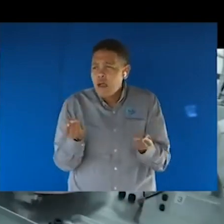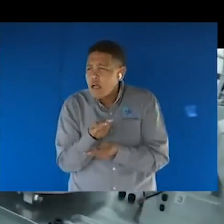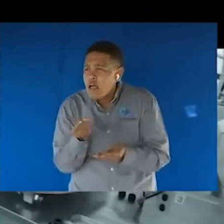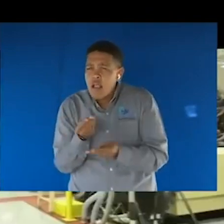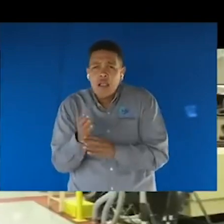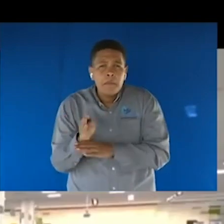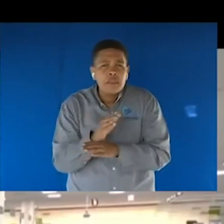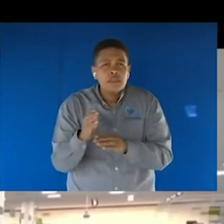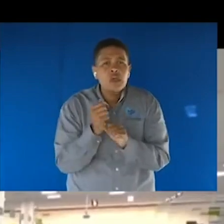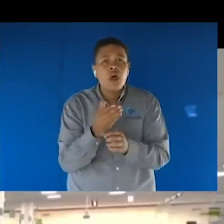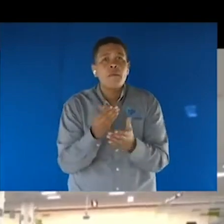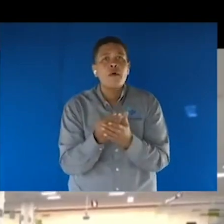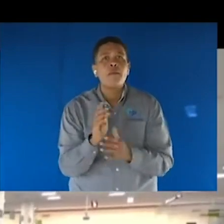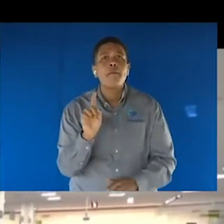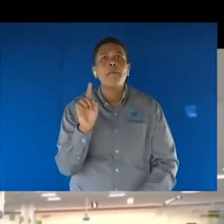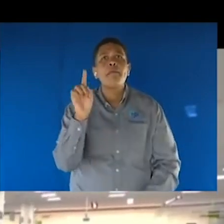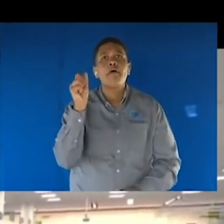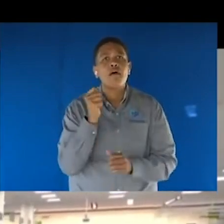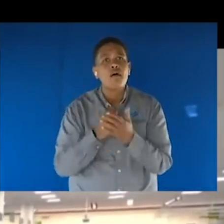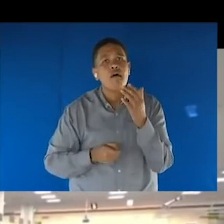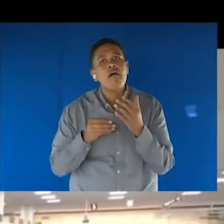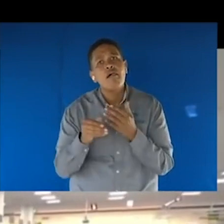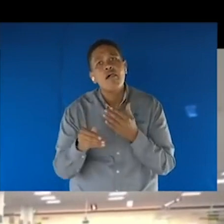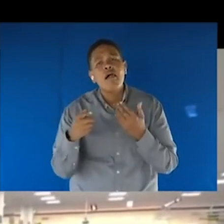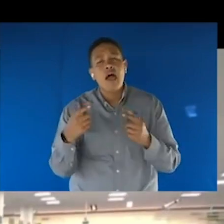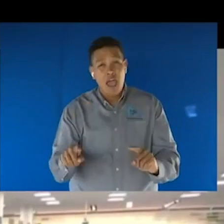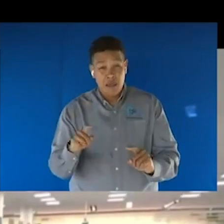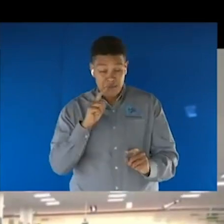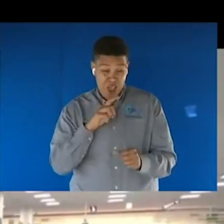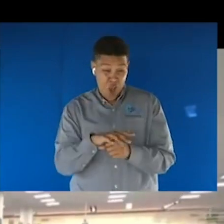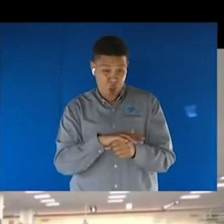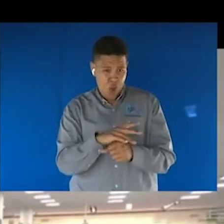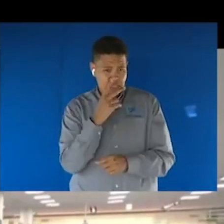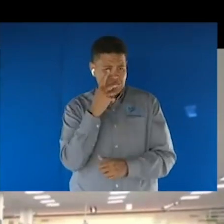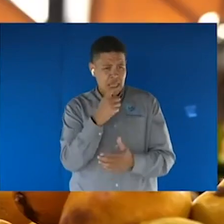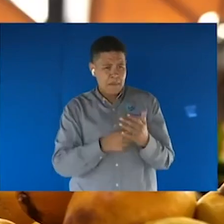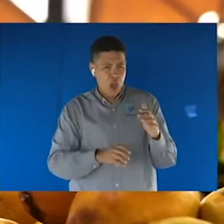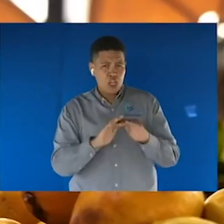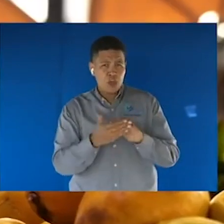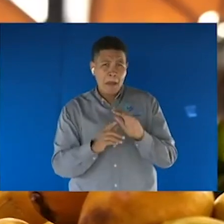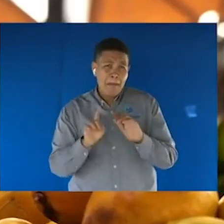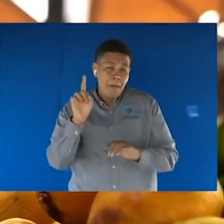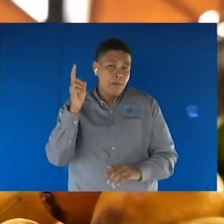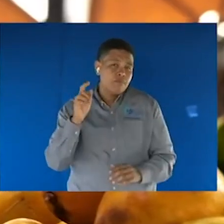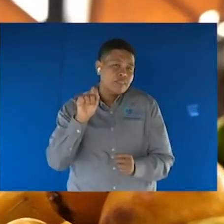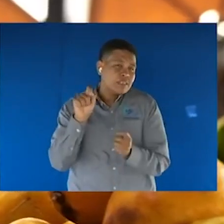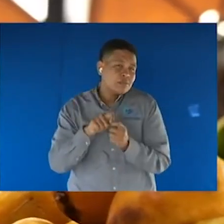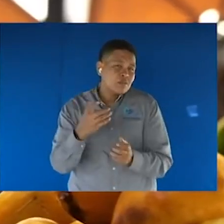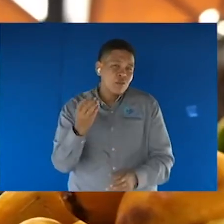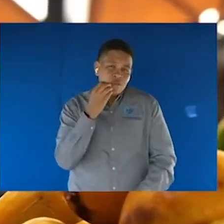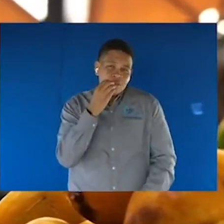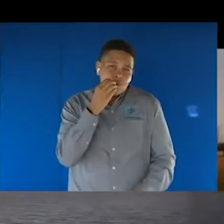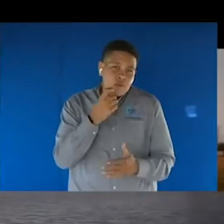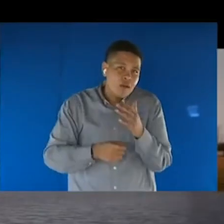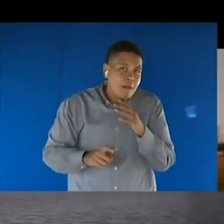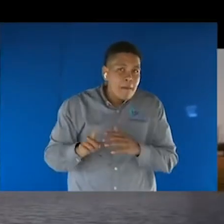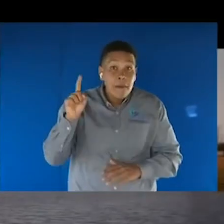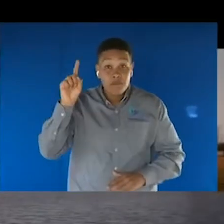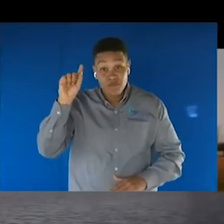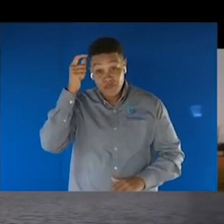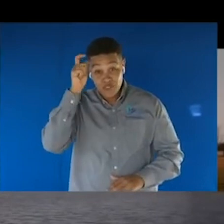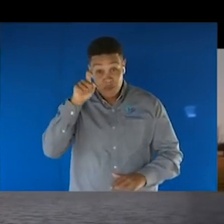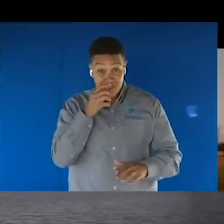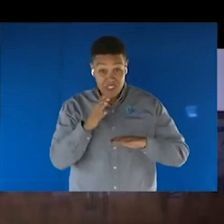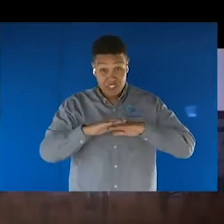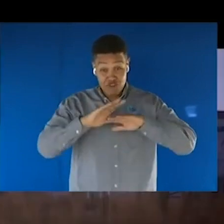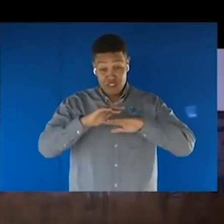the effect of the pandemic on global supply chains has been reflected in the rise in local food prices. Governments have